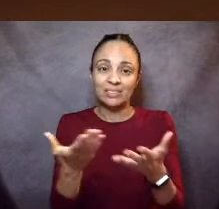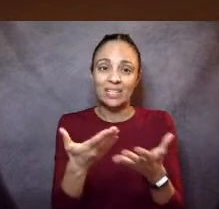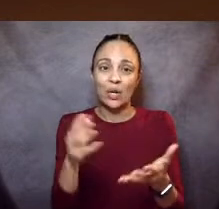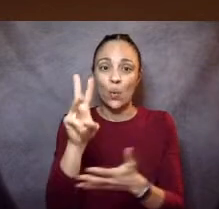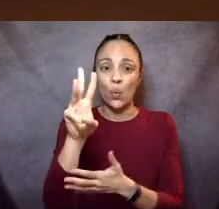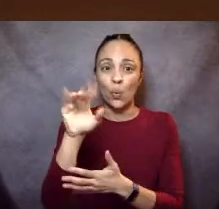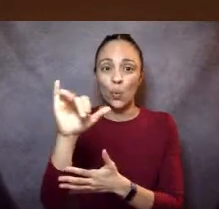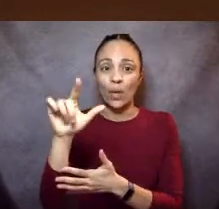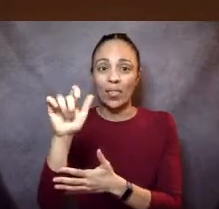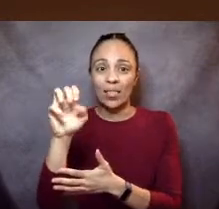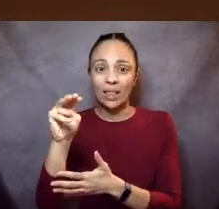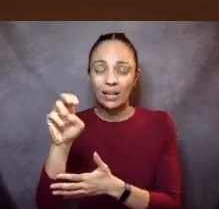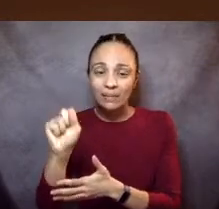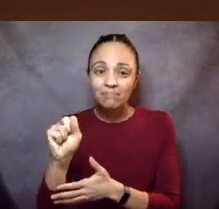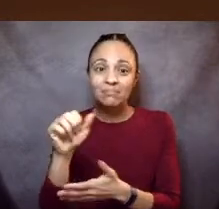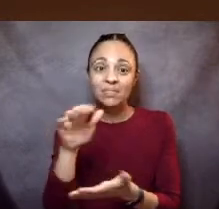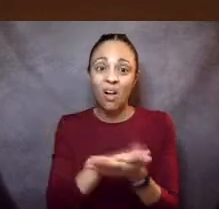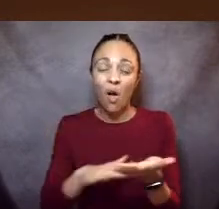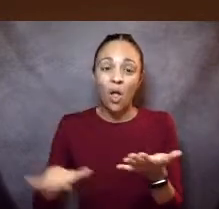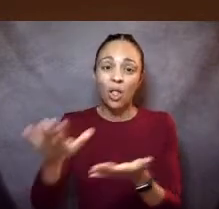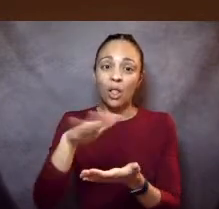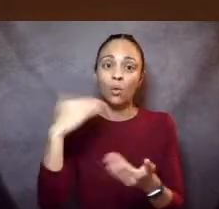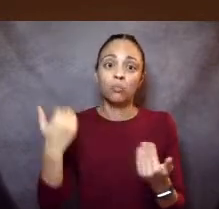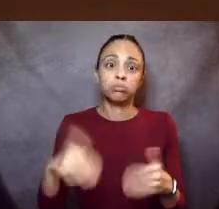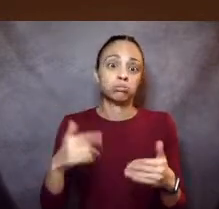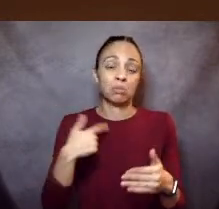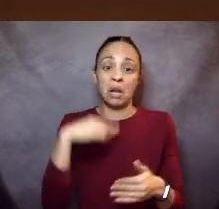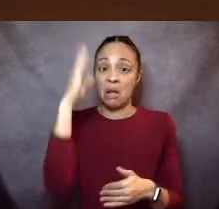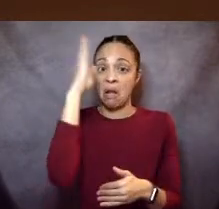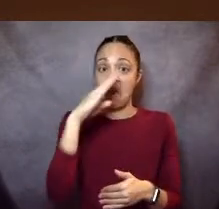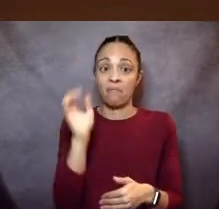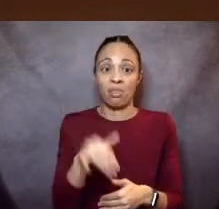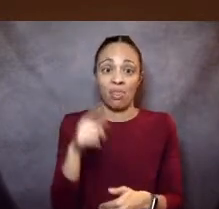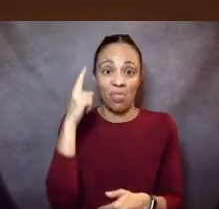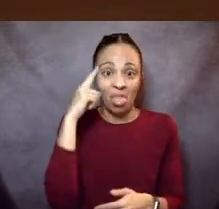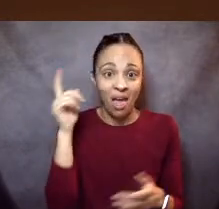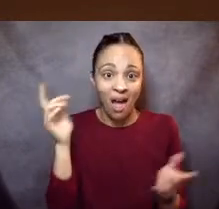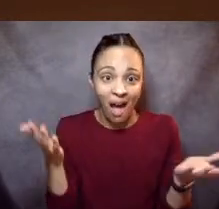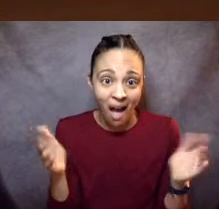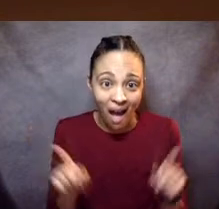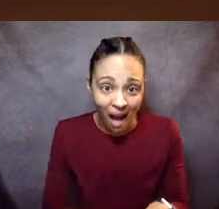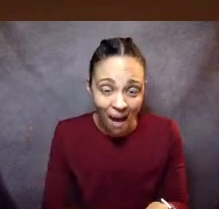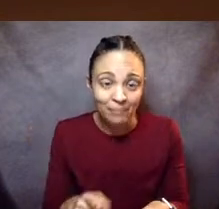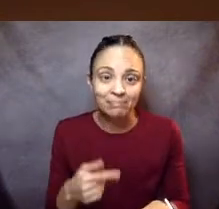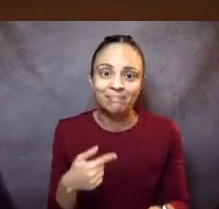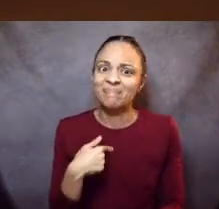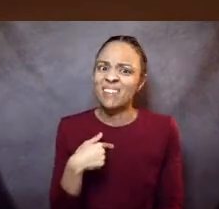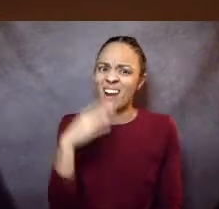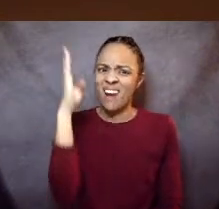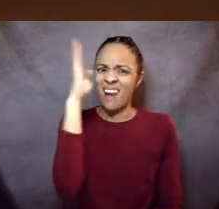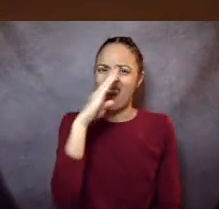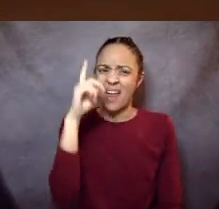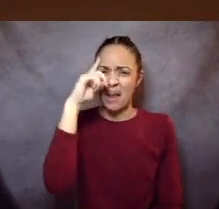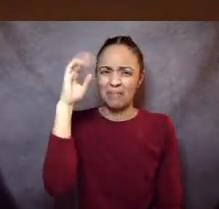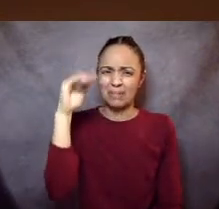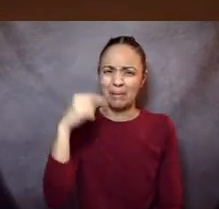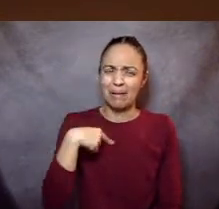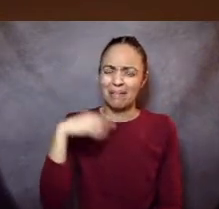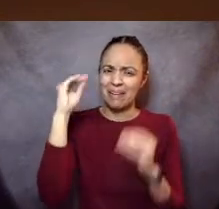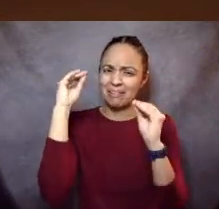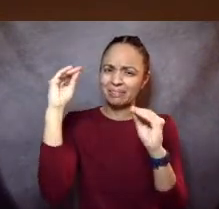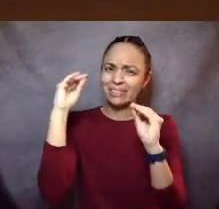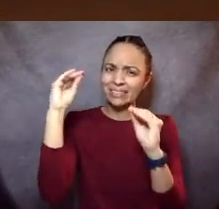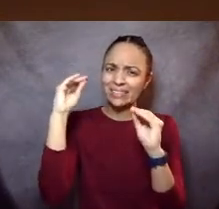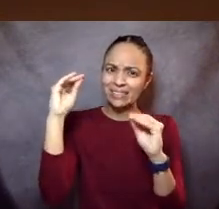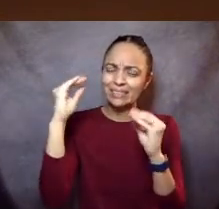Because teaching in an academic setting was not on my wish list of things to do. Why am I still